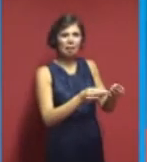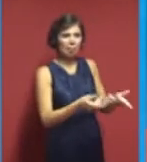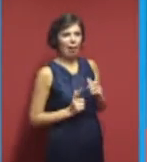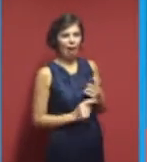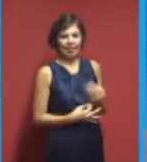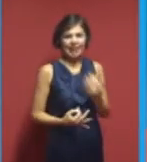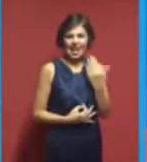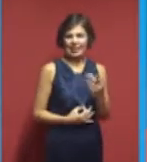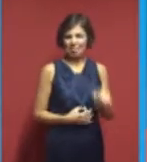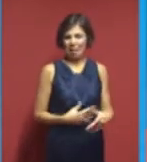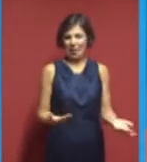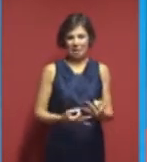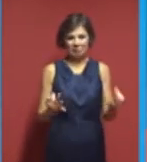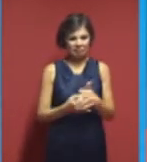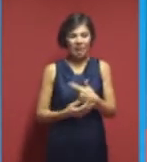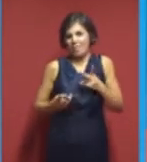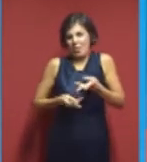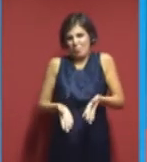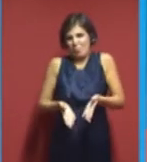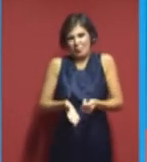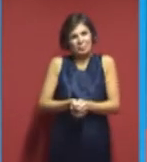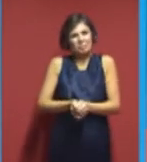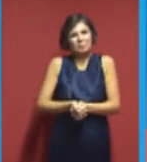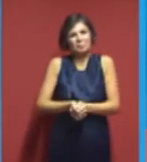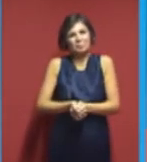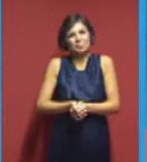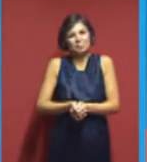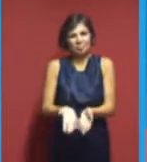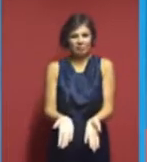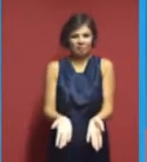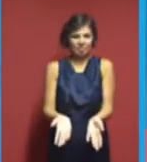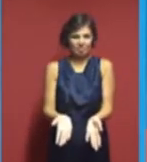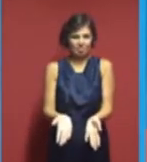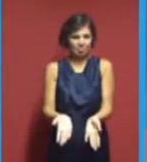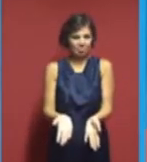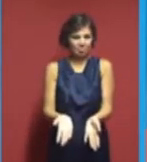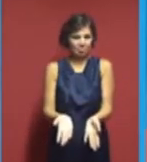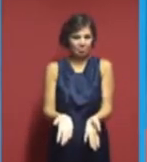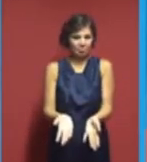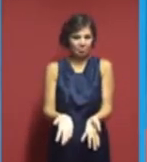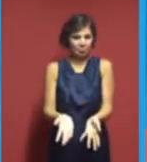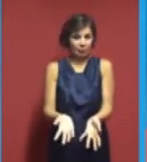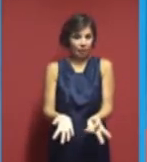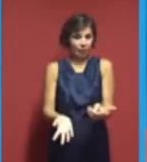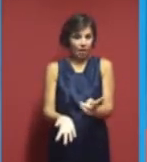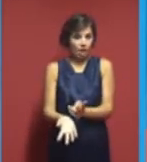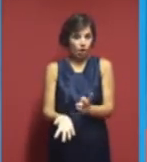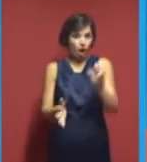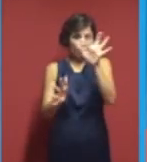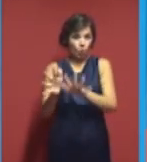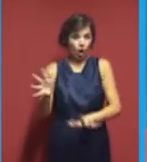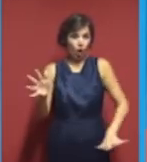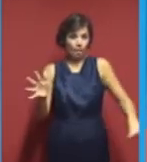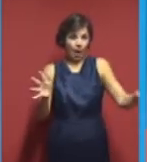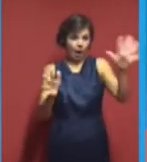Actually, we are building now, right now, I think the biggest ever Fab Lab in Europe here at the Palazzo dei Congressi. So starting tomorrow, all the Italian